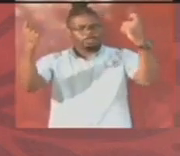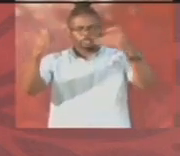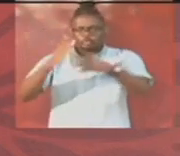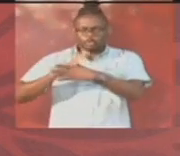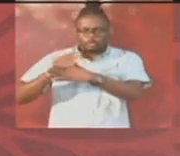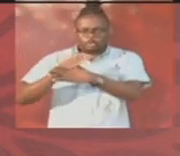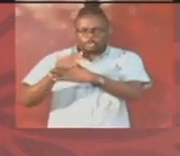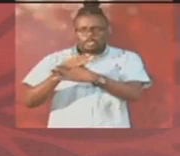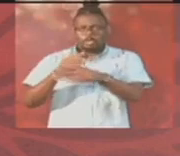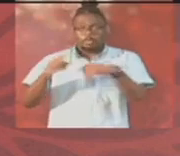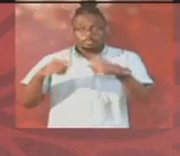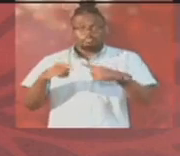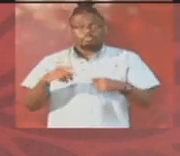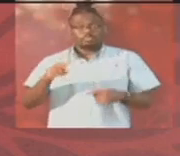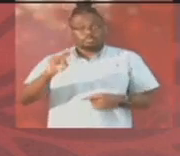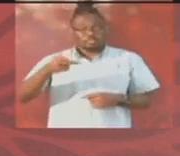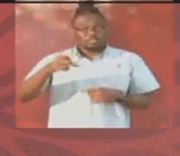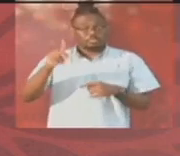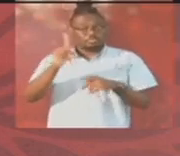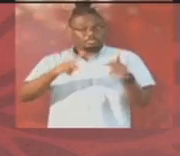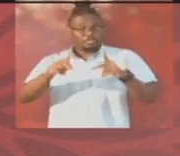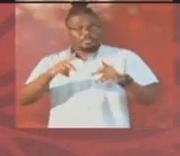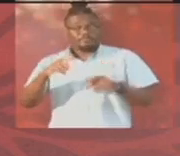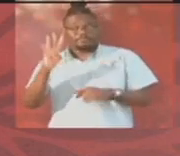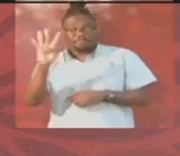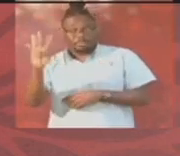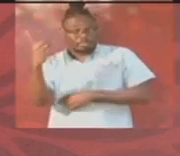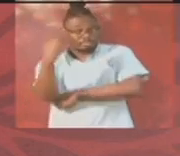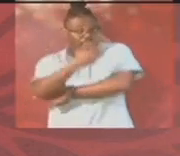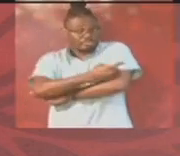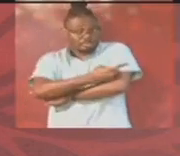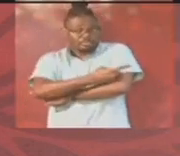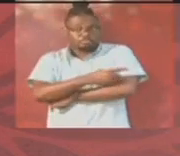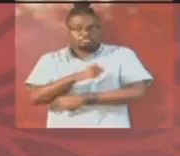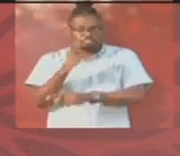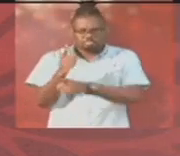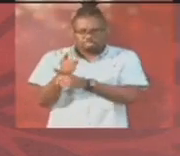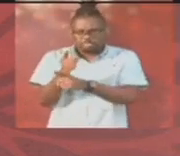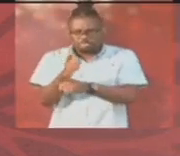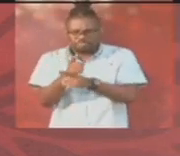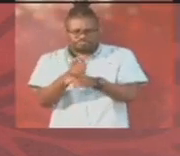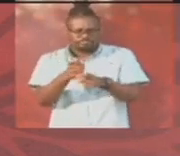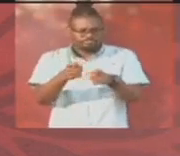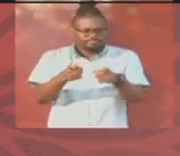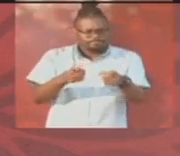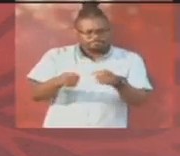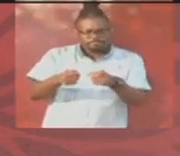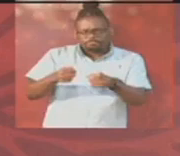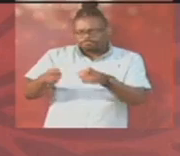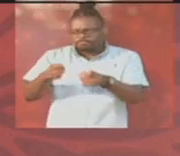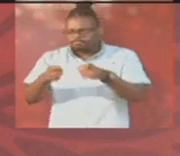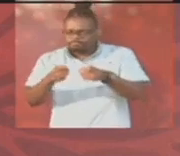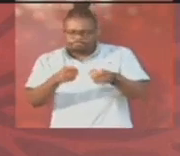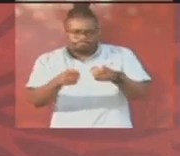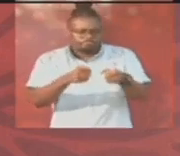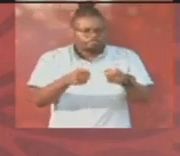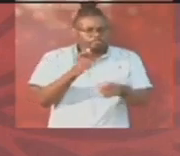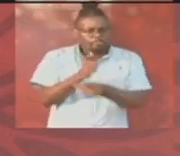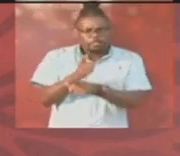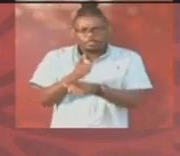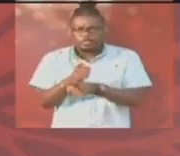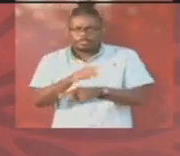in 4 days. It was very well organized, and that is to no small measure to the various